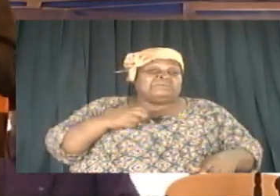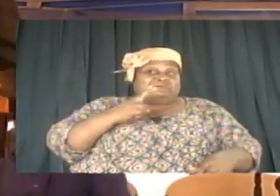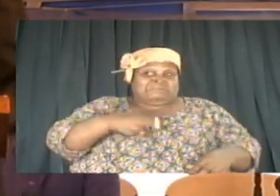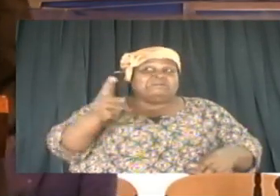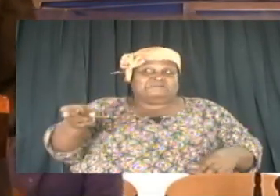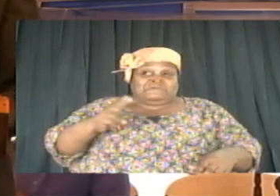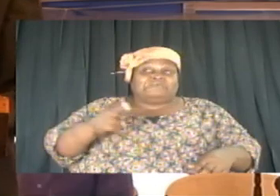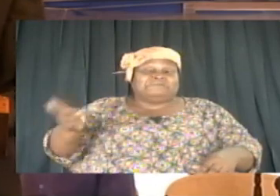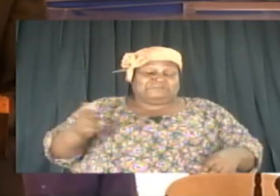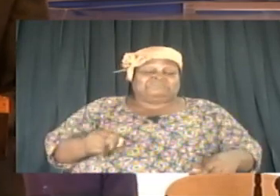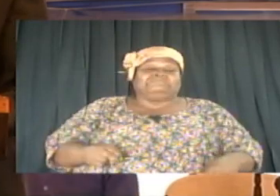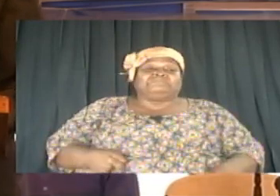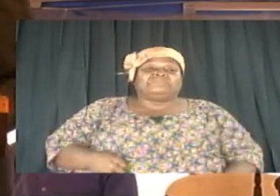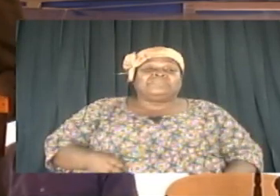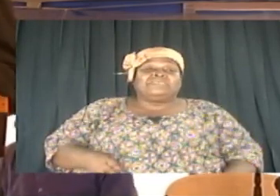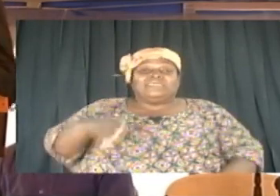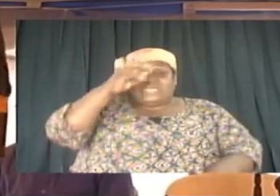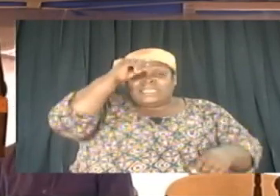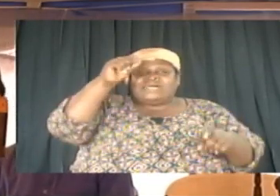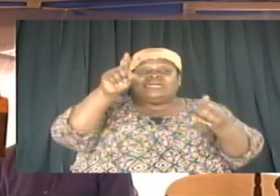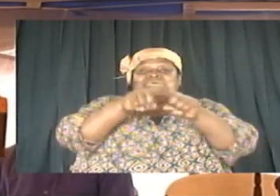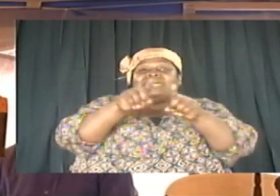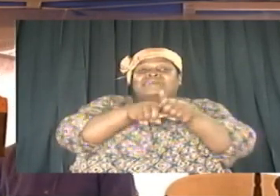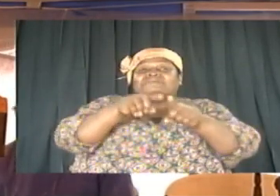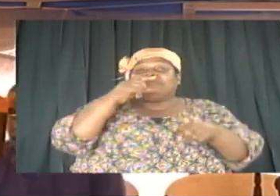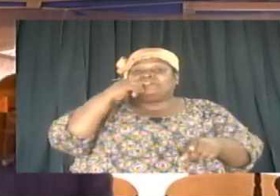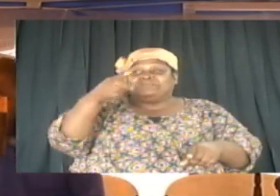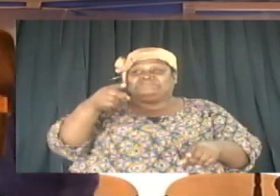as Brother Kirk said, maybe his head is